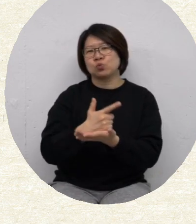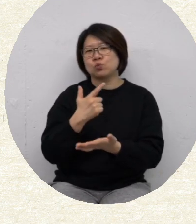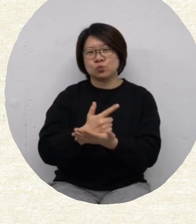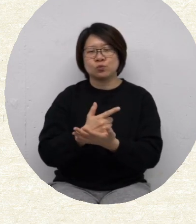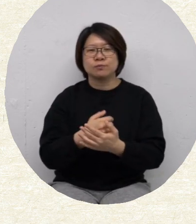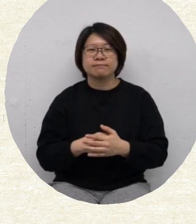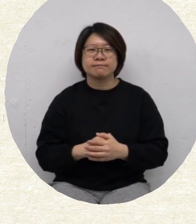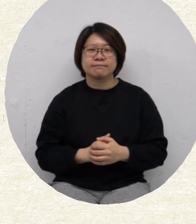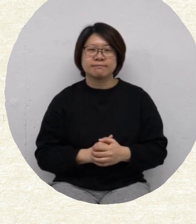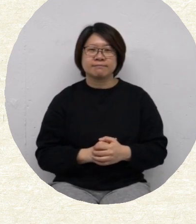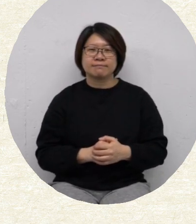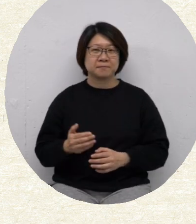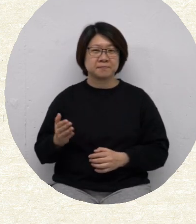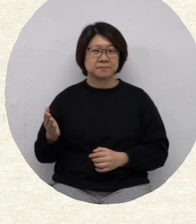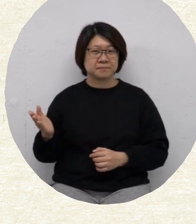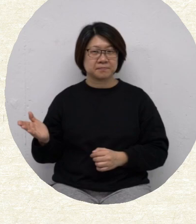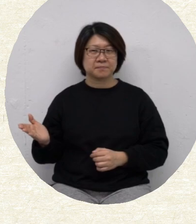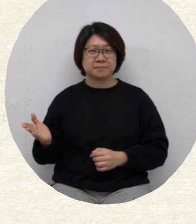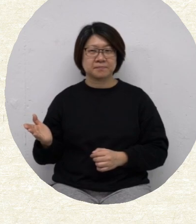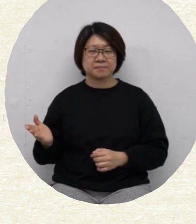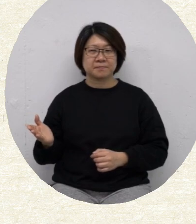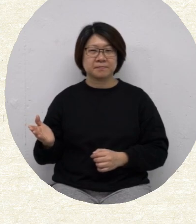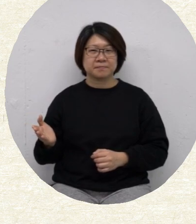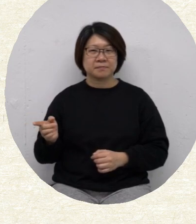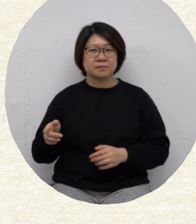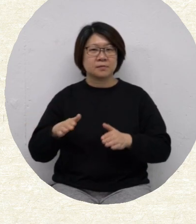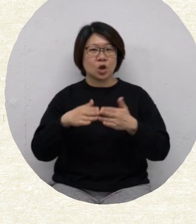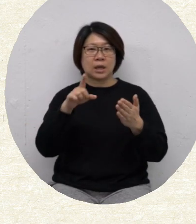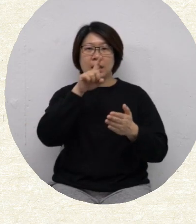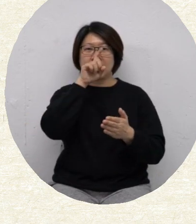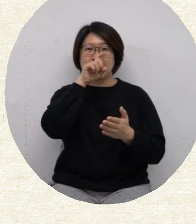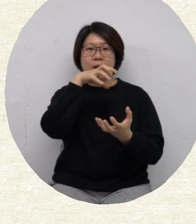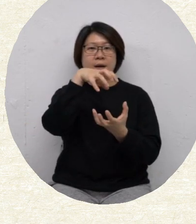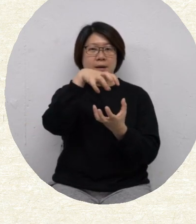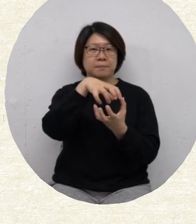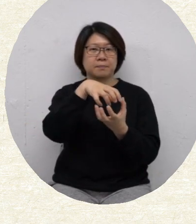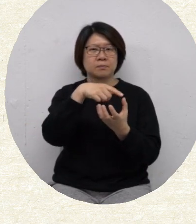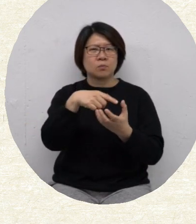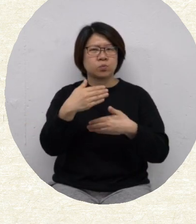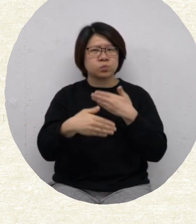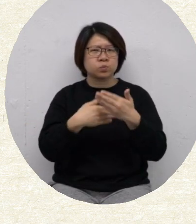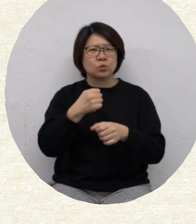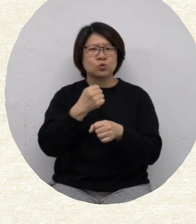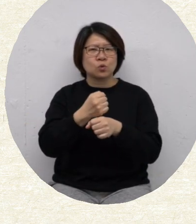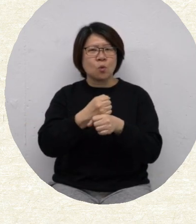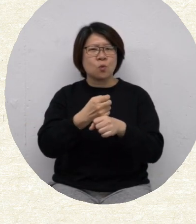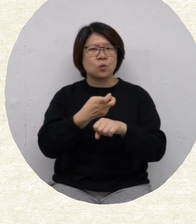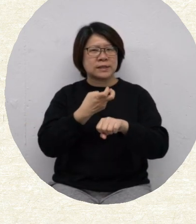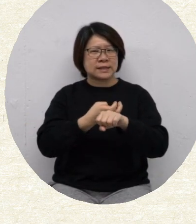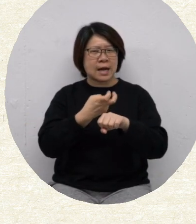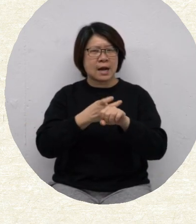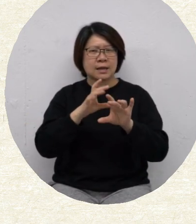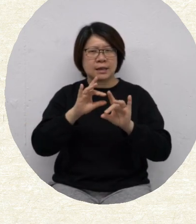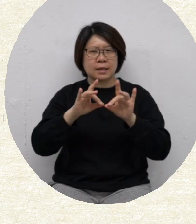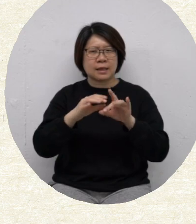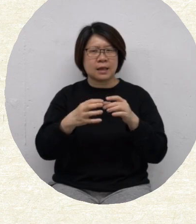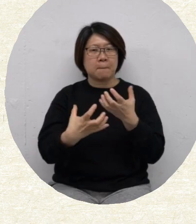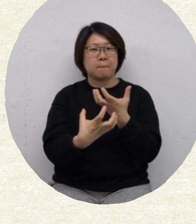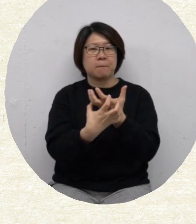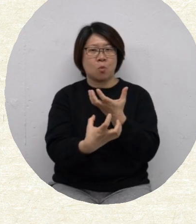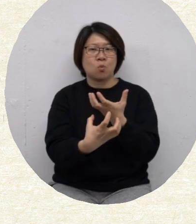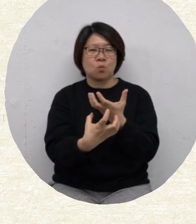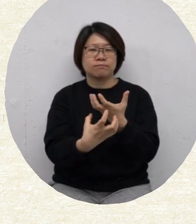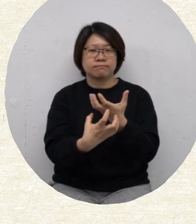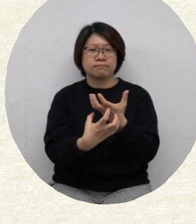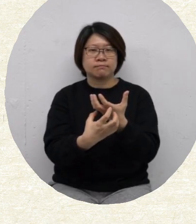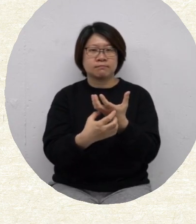plastic deli container that is inside a plastic bag with a generic thank you message printed on it. The